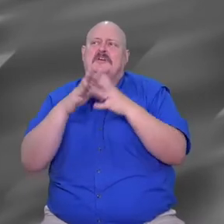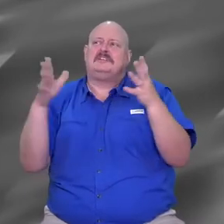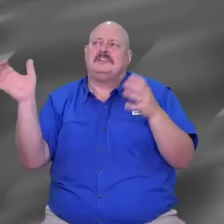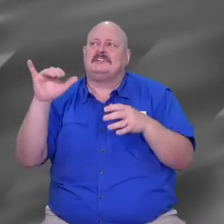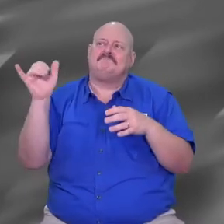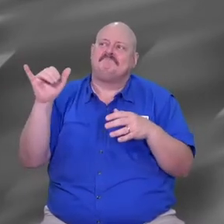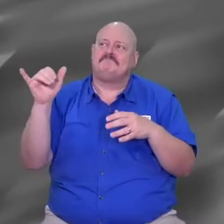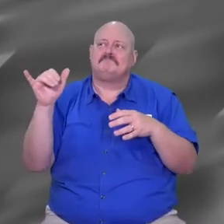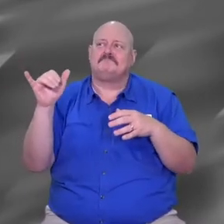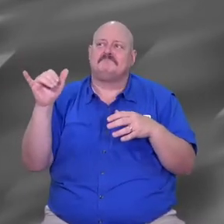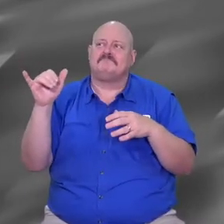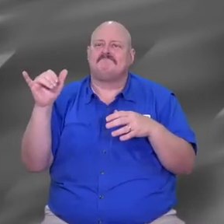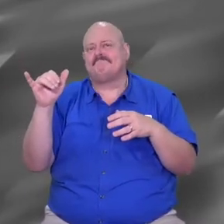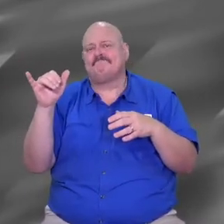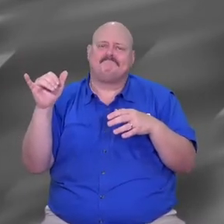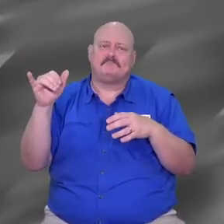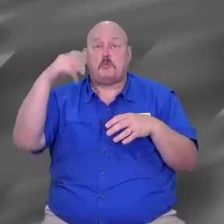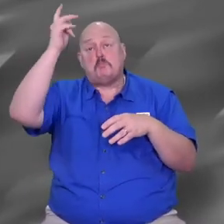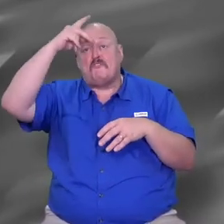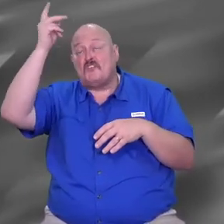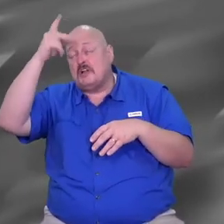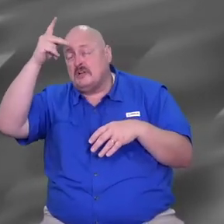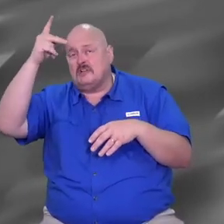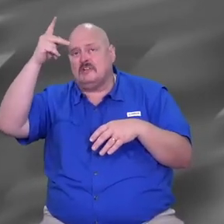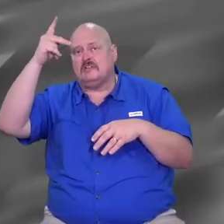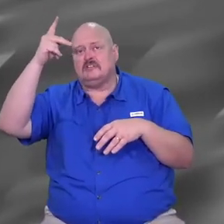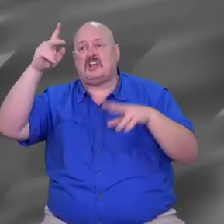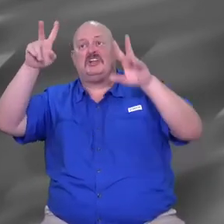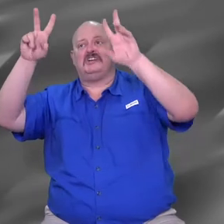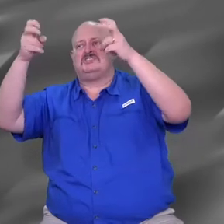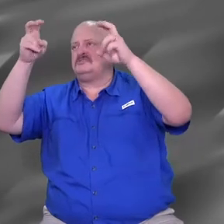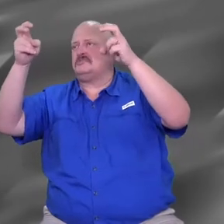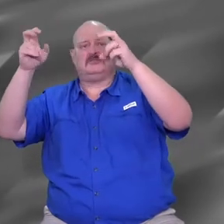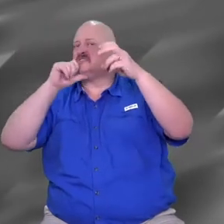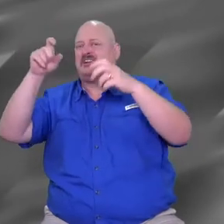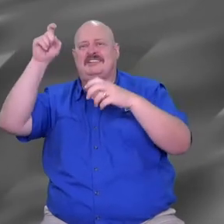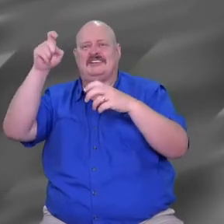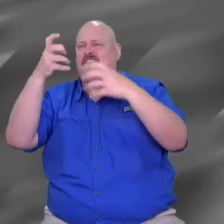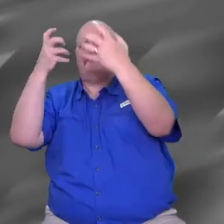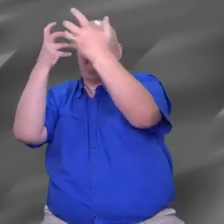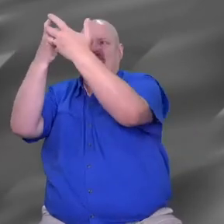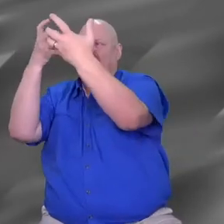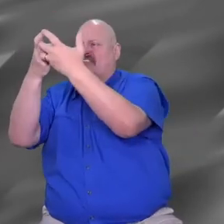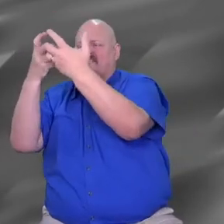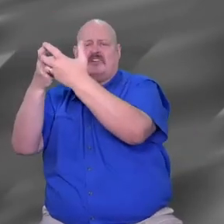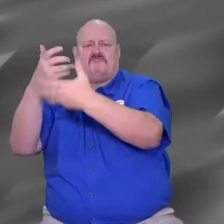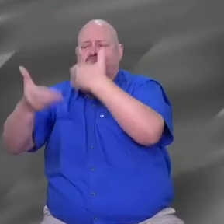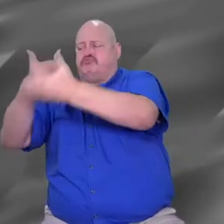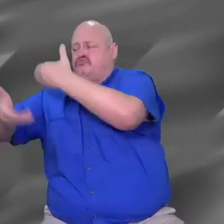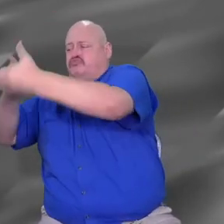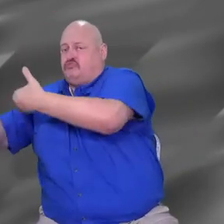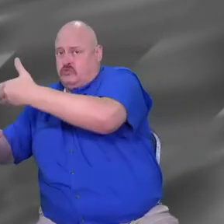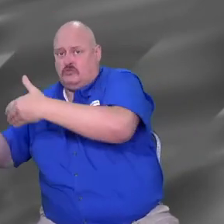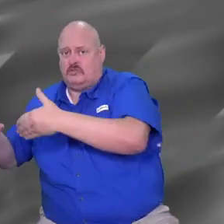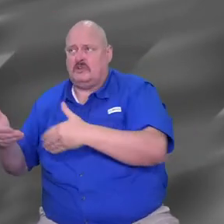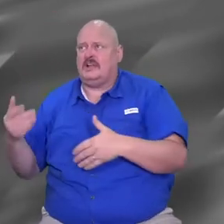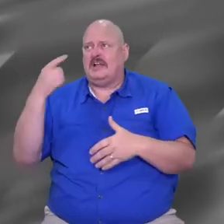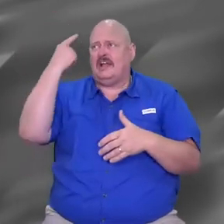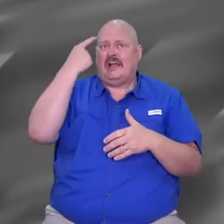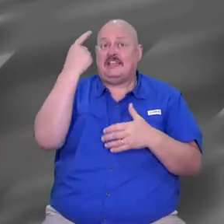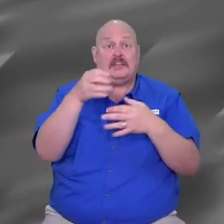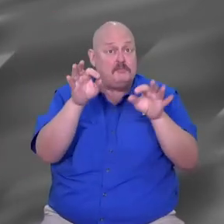these colloquialisms, these proverbs, that the subject matters do not necessarily flow and equate to each other. And I think this